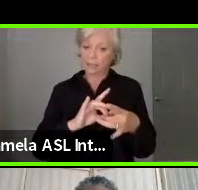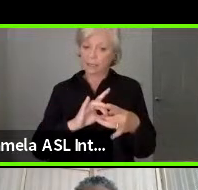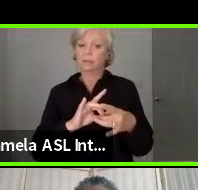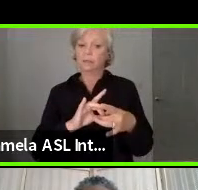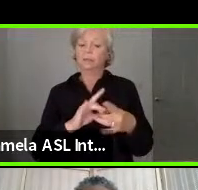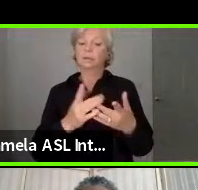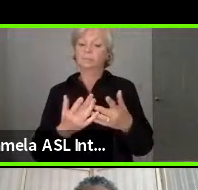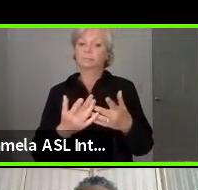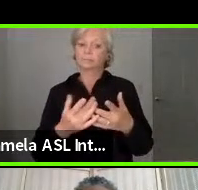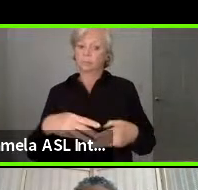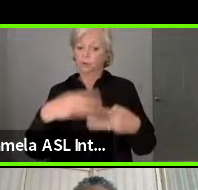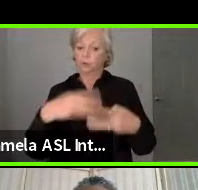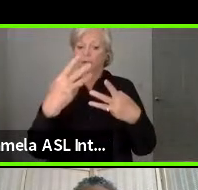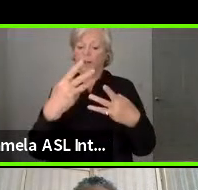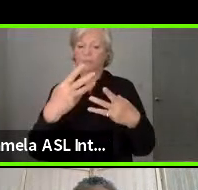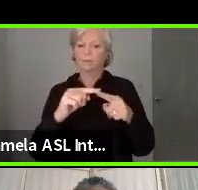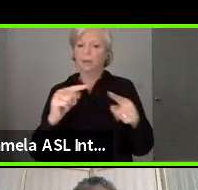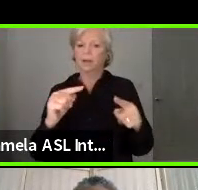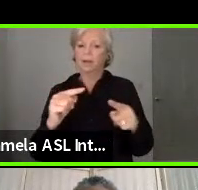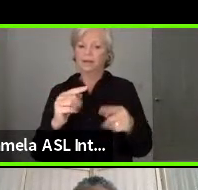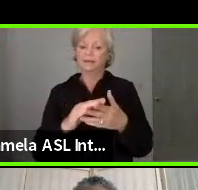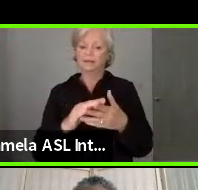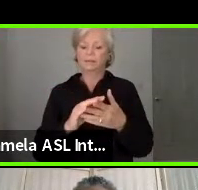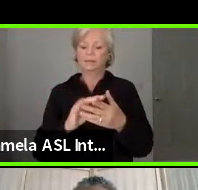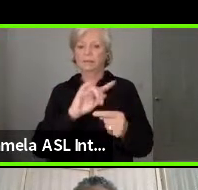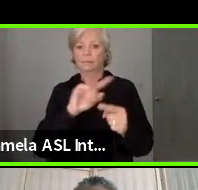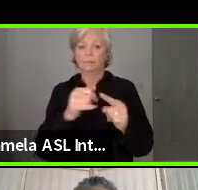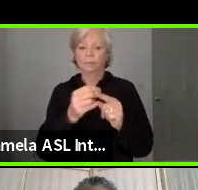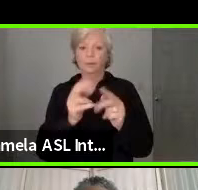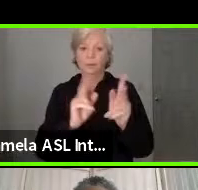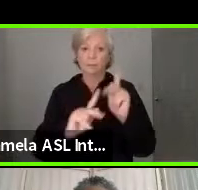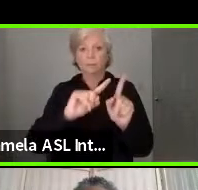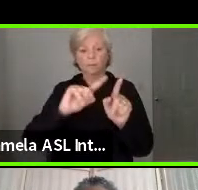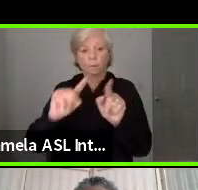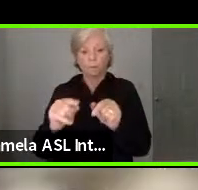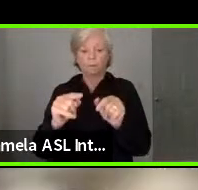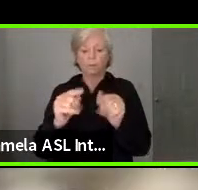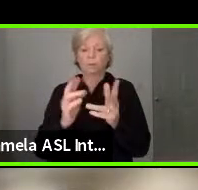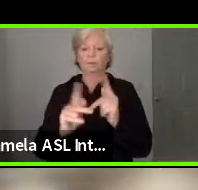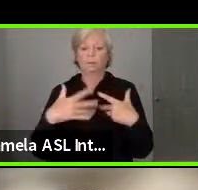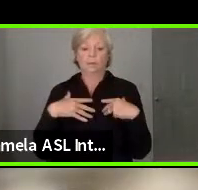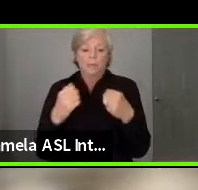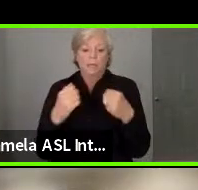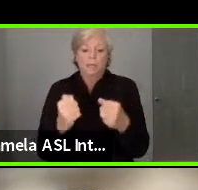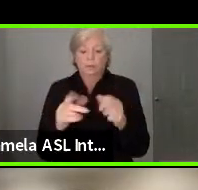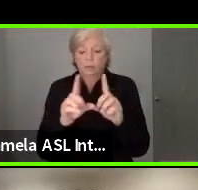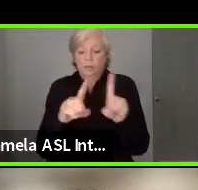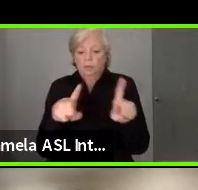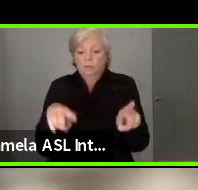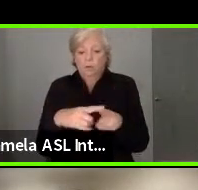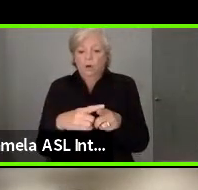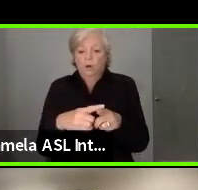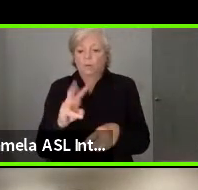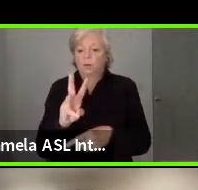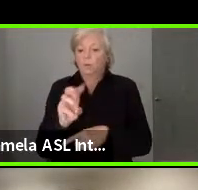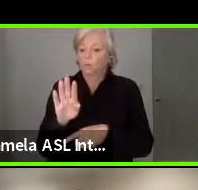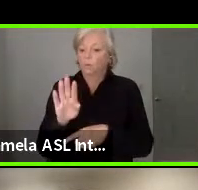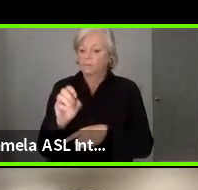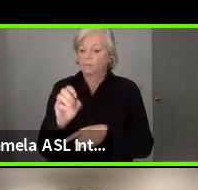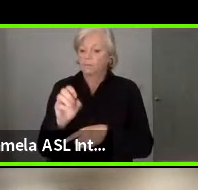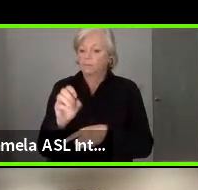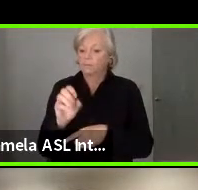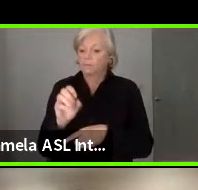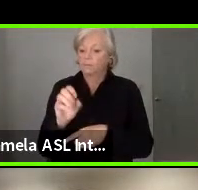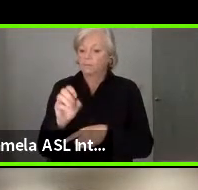wondering when people go to the Public Health Department website, how they access through the website if they don't have this